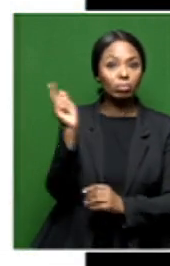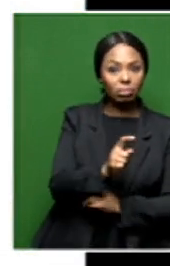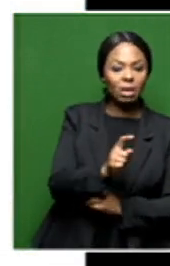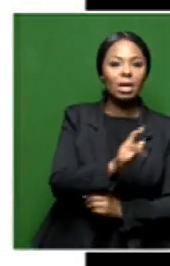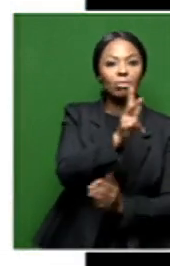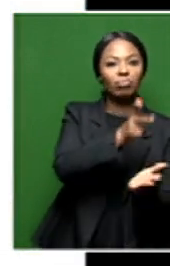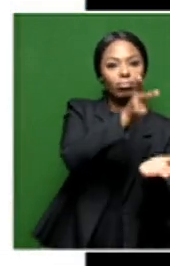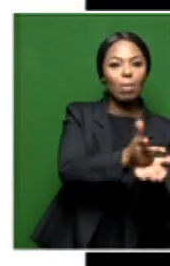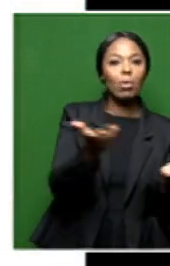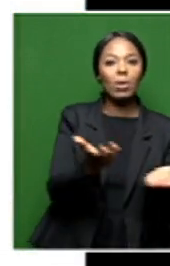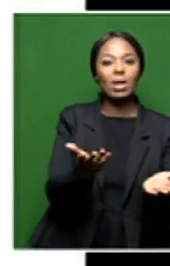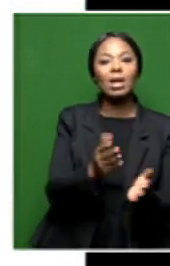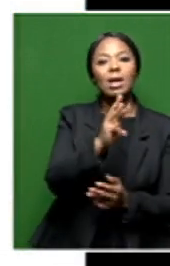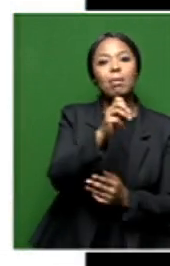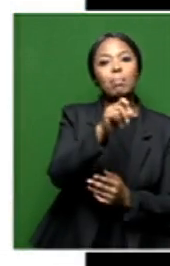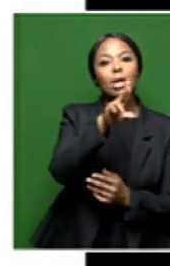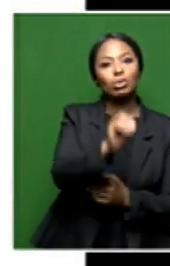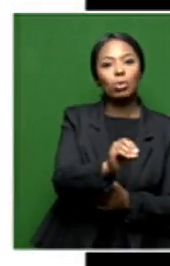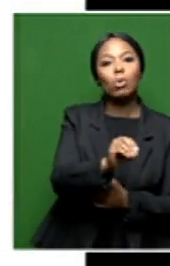in Bramfontein. And then